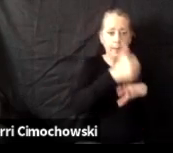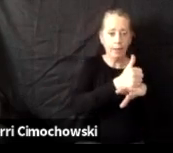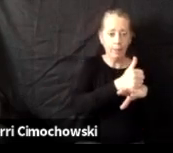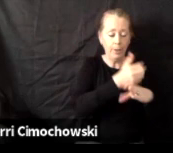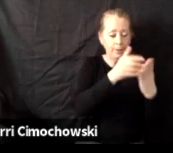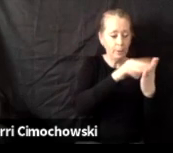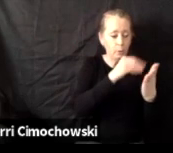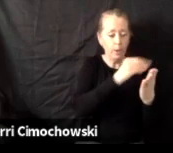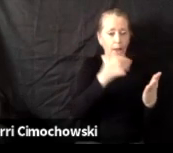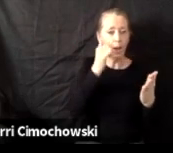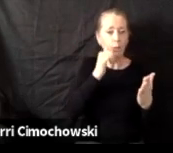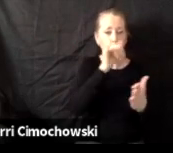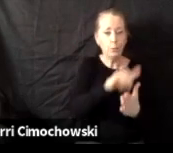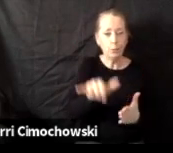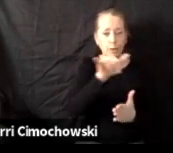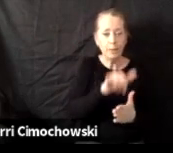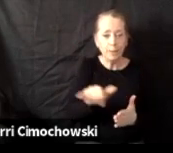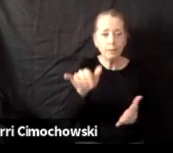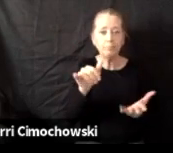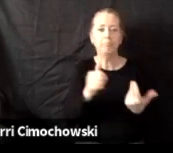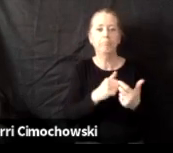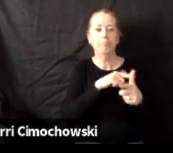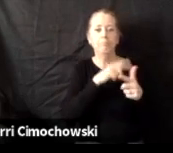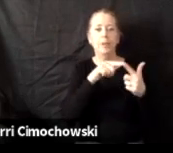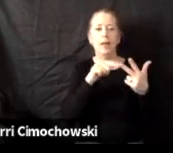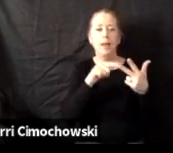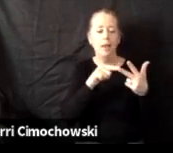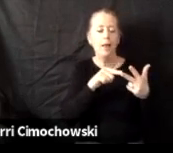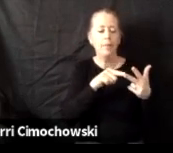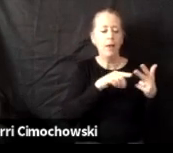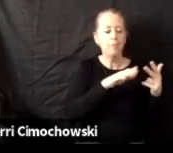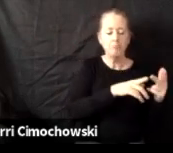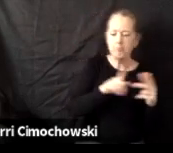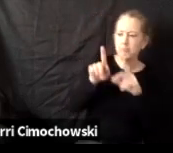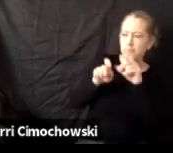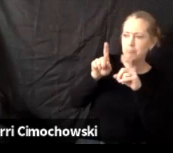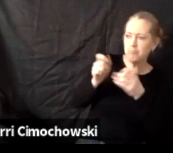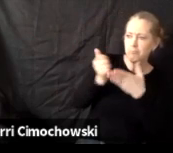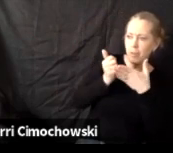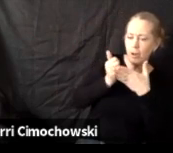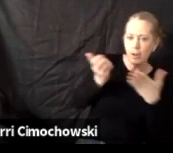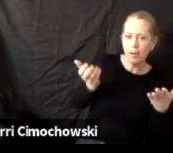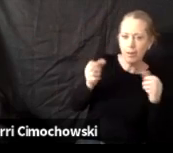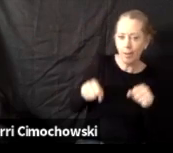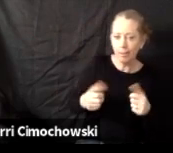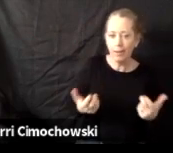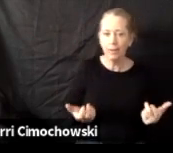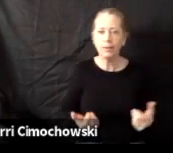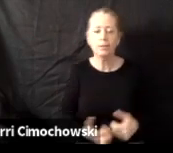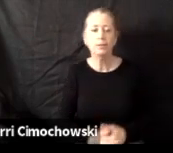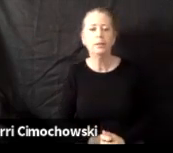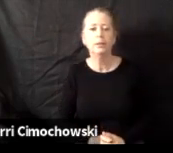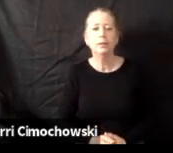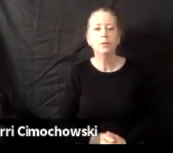routine? And does your child seek out help when needed? So those are, again, these are reflective questions for you to think about,